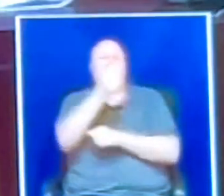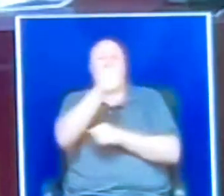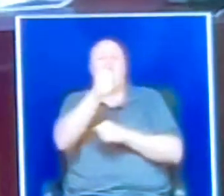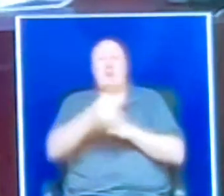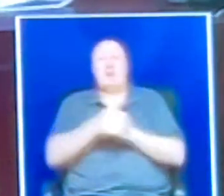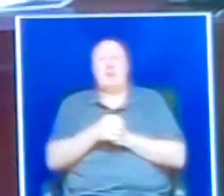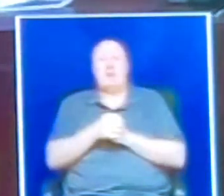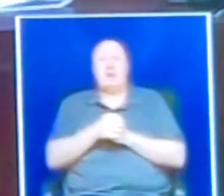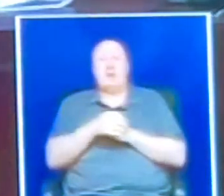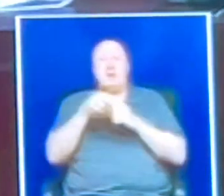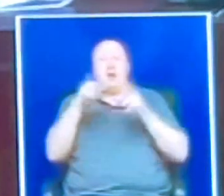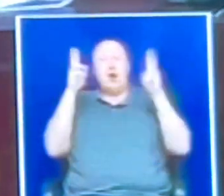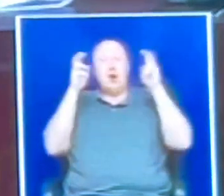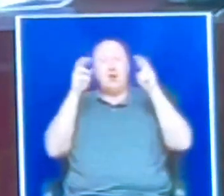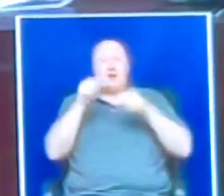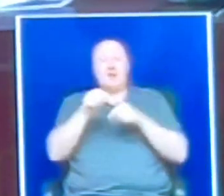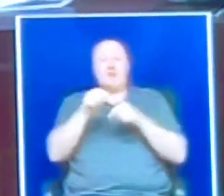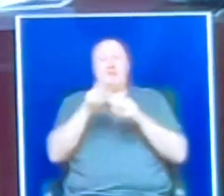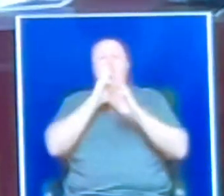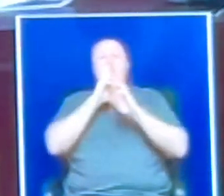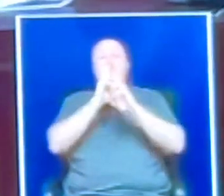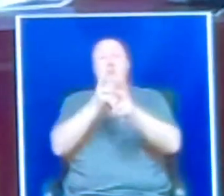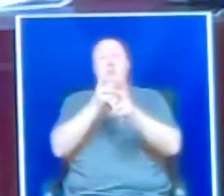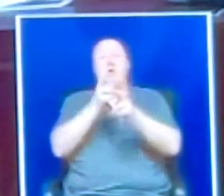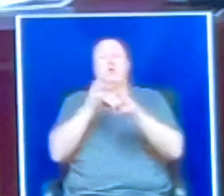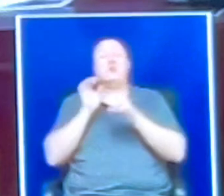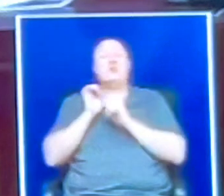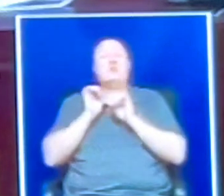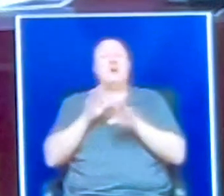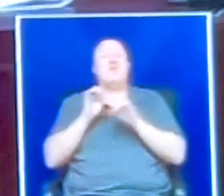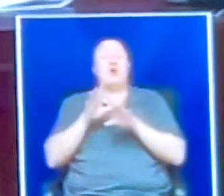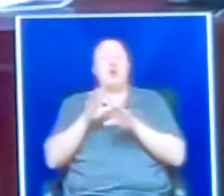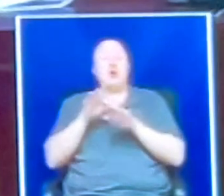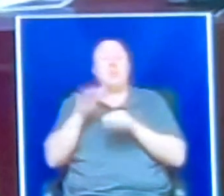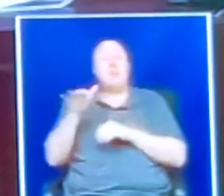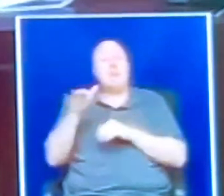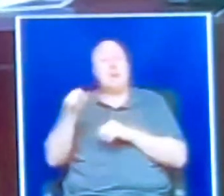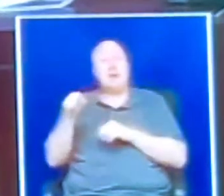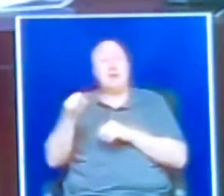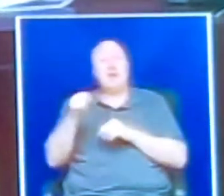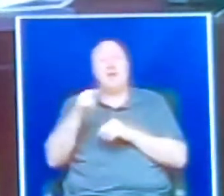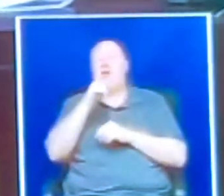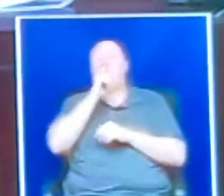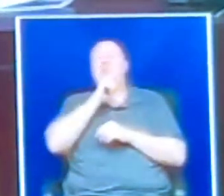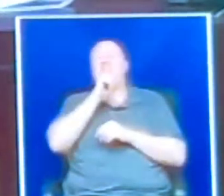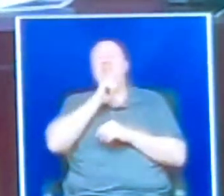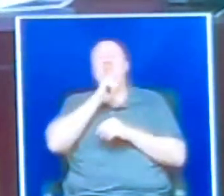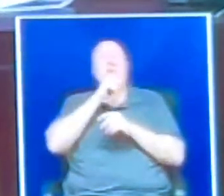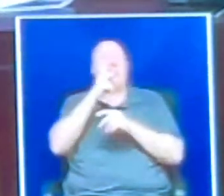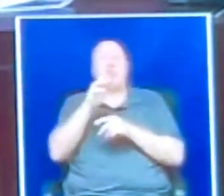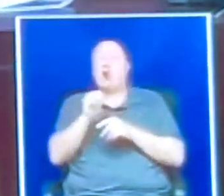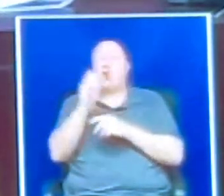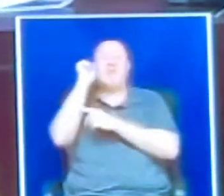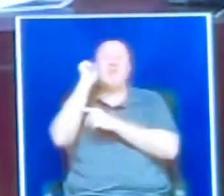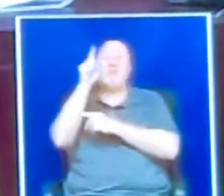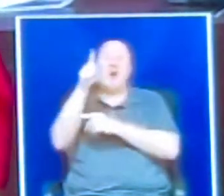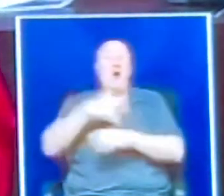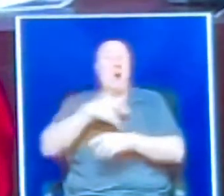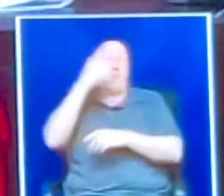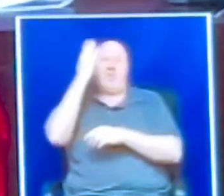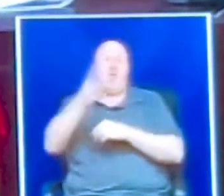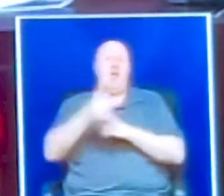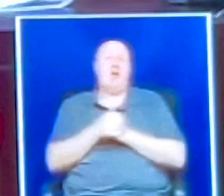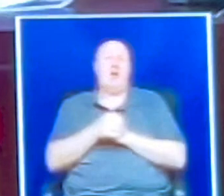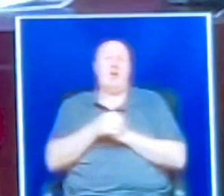It is in this context that we are responding to the suffering of a people who live thousands of kilometers from South Africa. We know